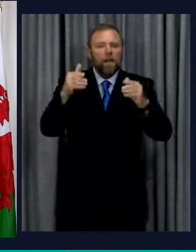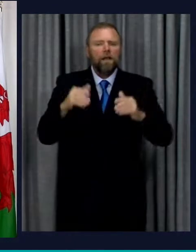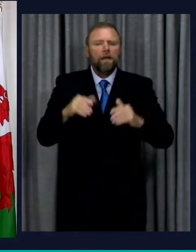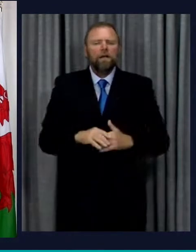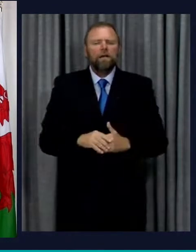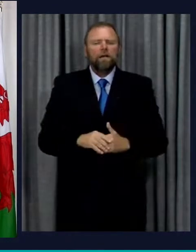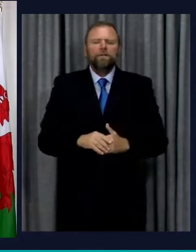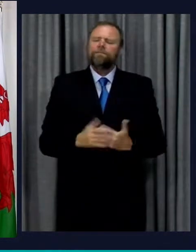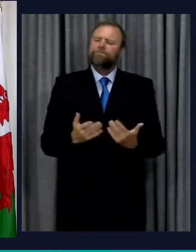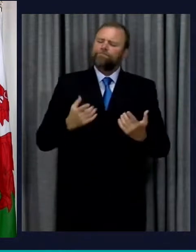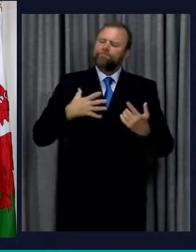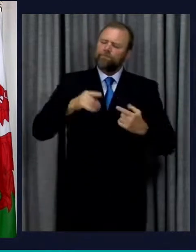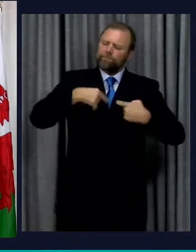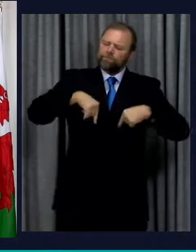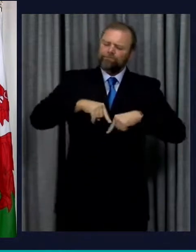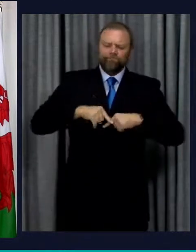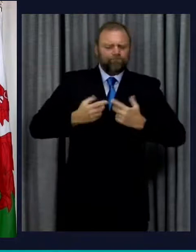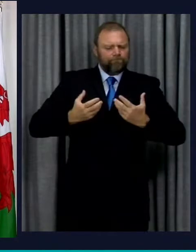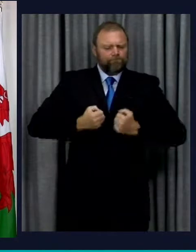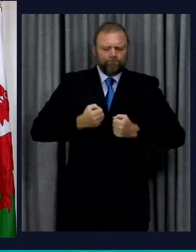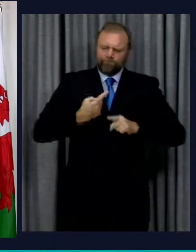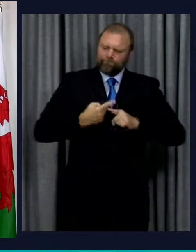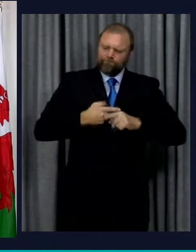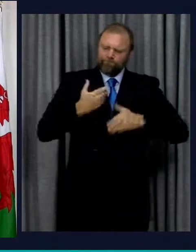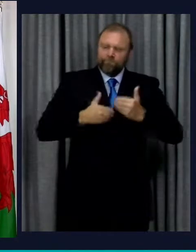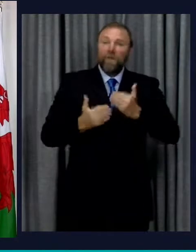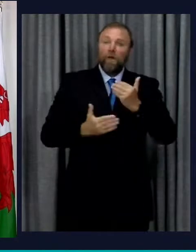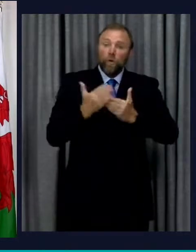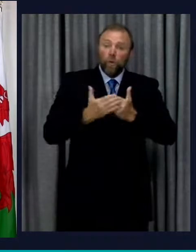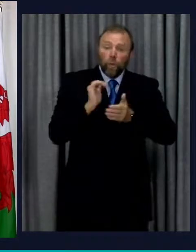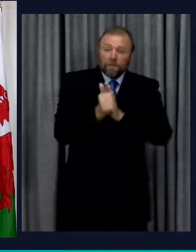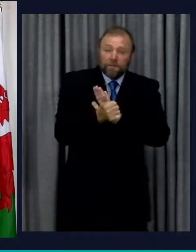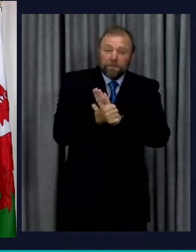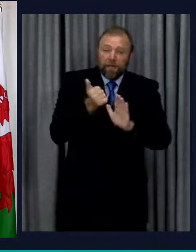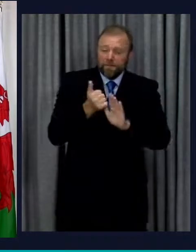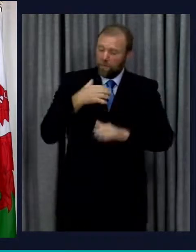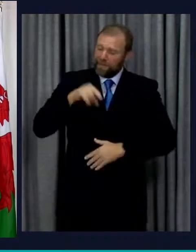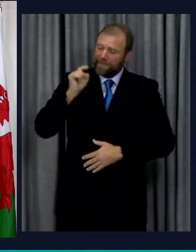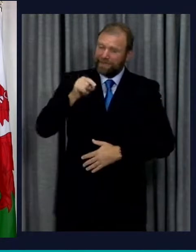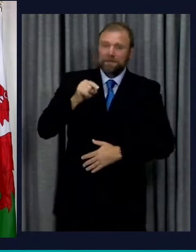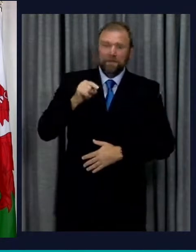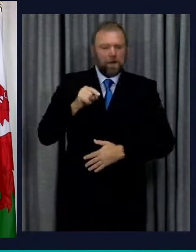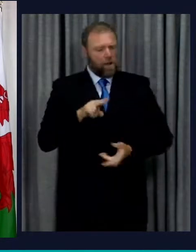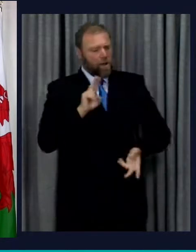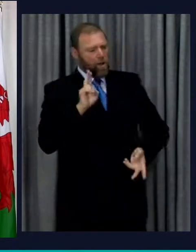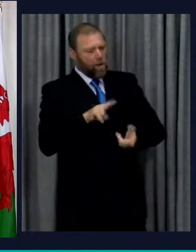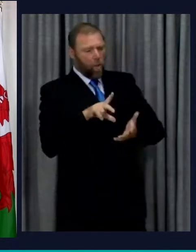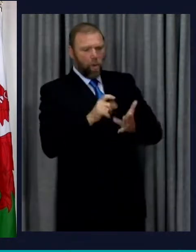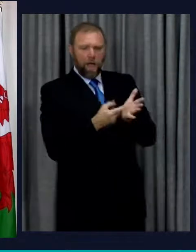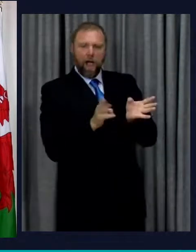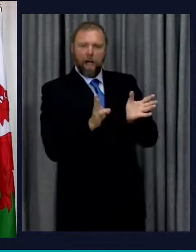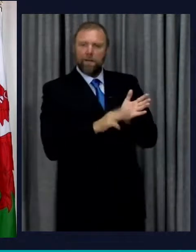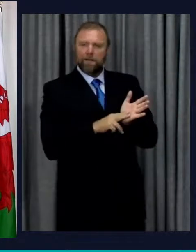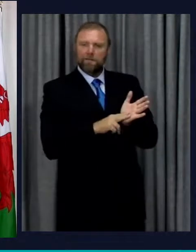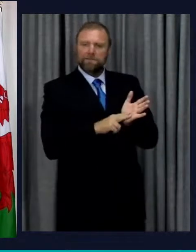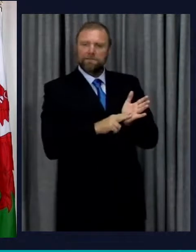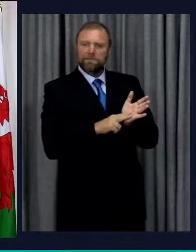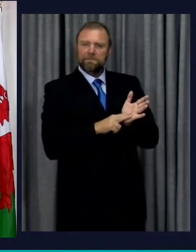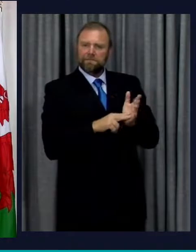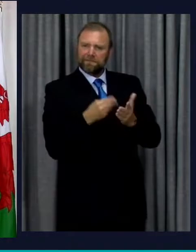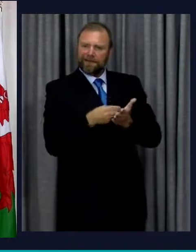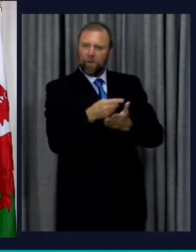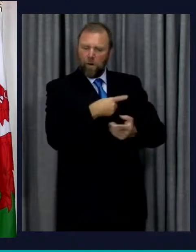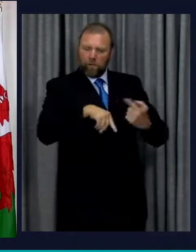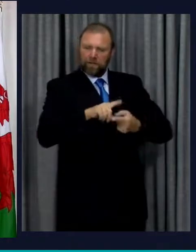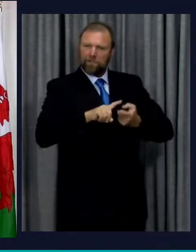adoption of new skills required for the quality, secure jobs that a low-carbon economy will rely on. This will